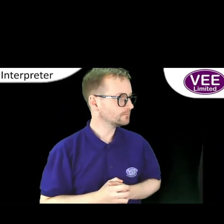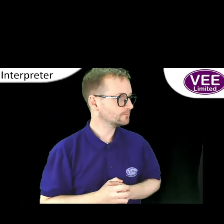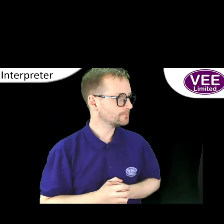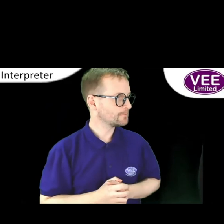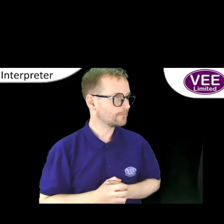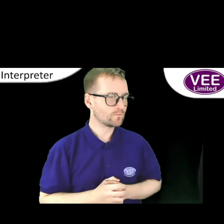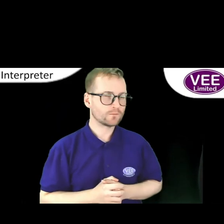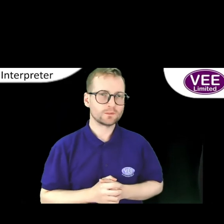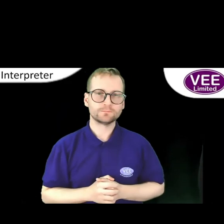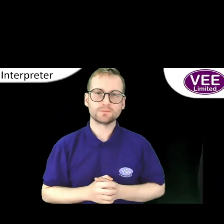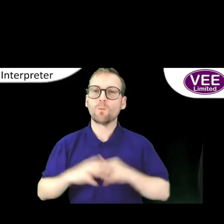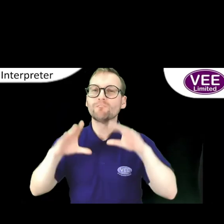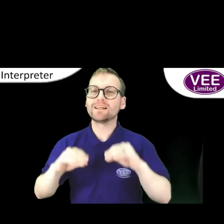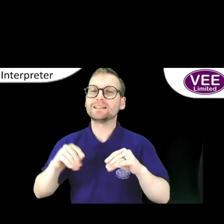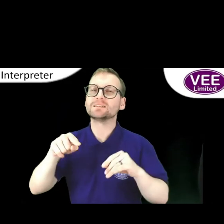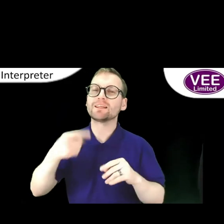Well, I'm going to finish off with this song now.